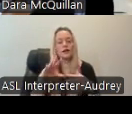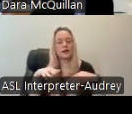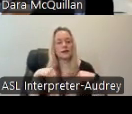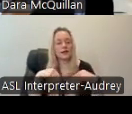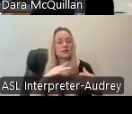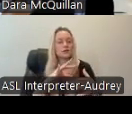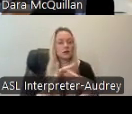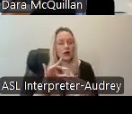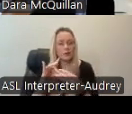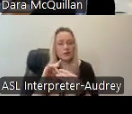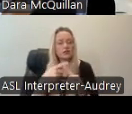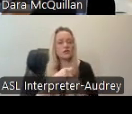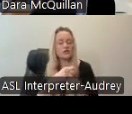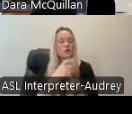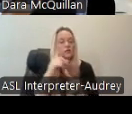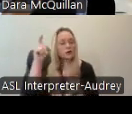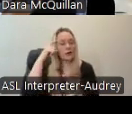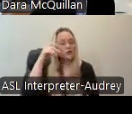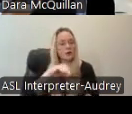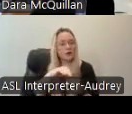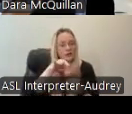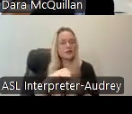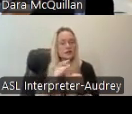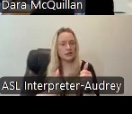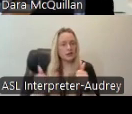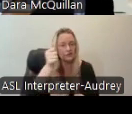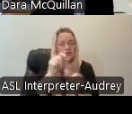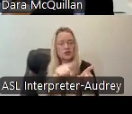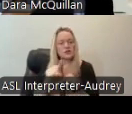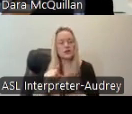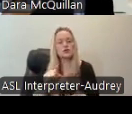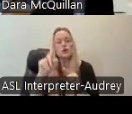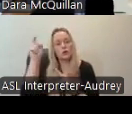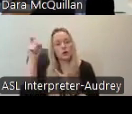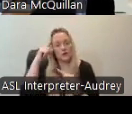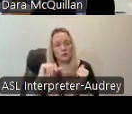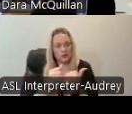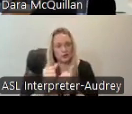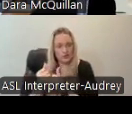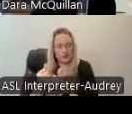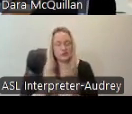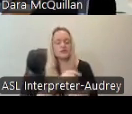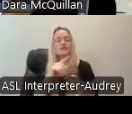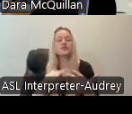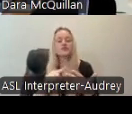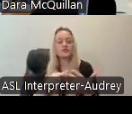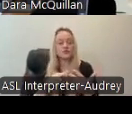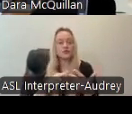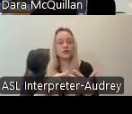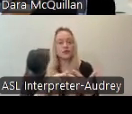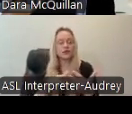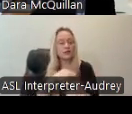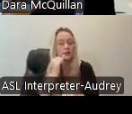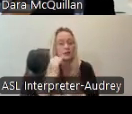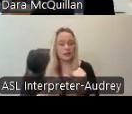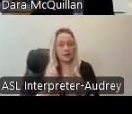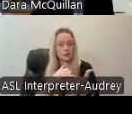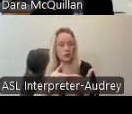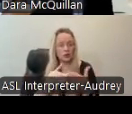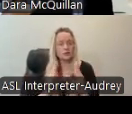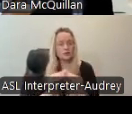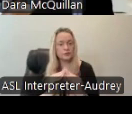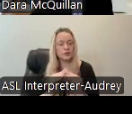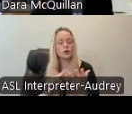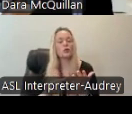draft scope from government elected officials and government agencies. The third and final part of the session will be the receipt